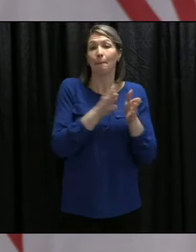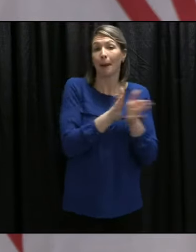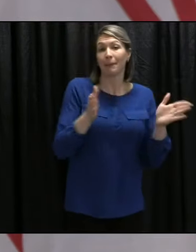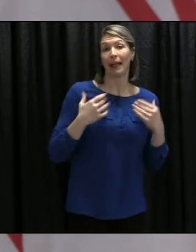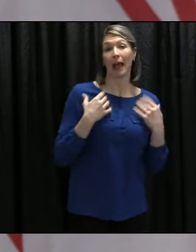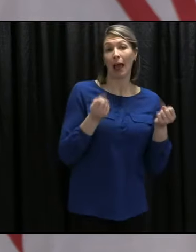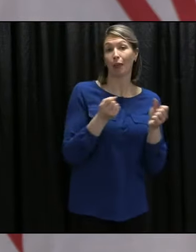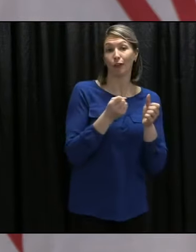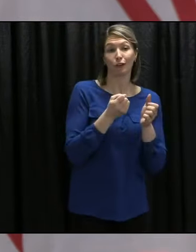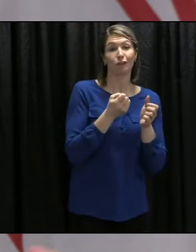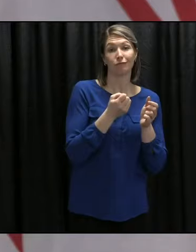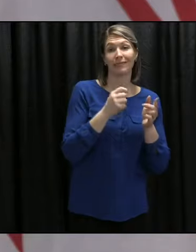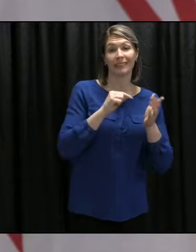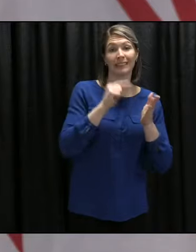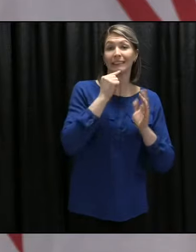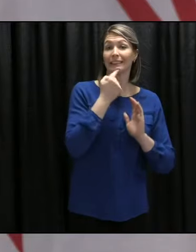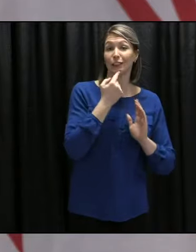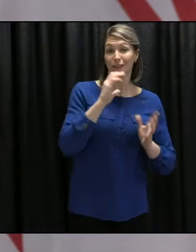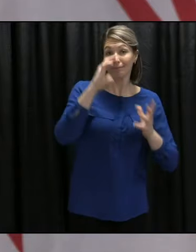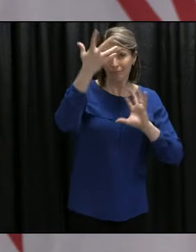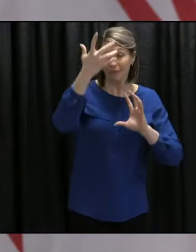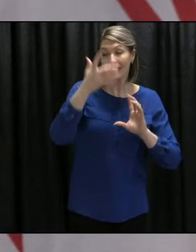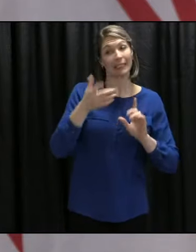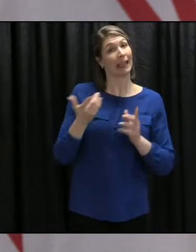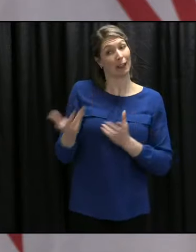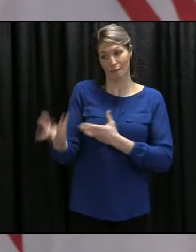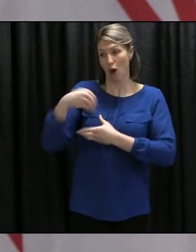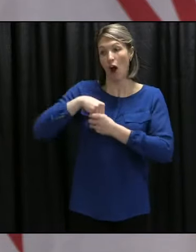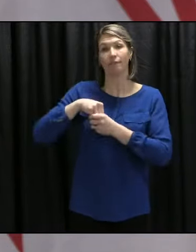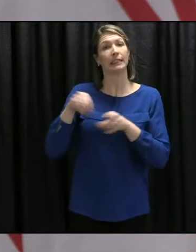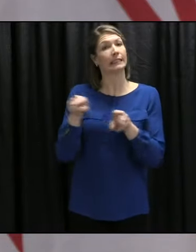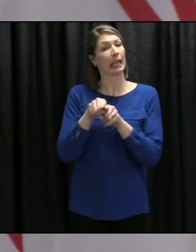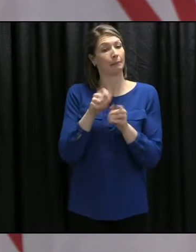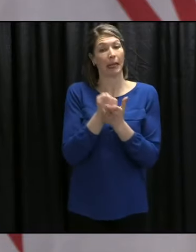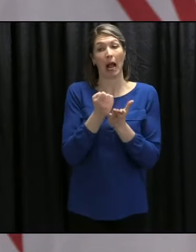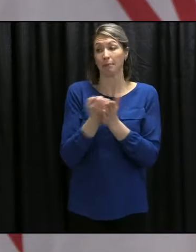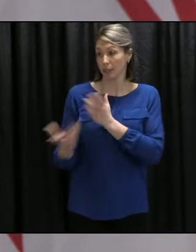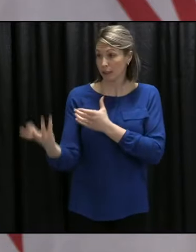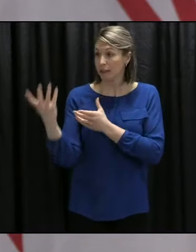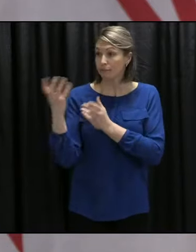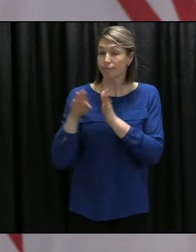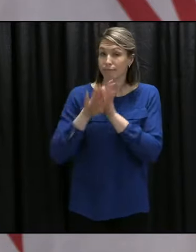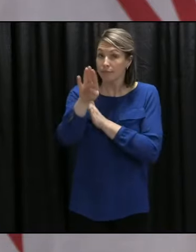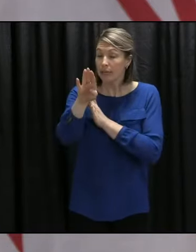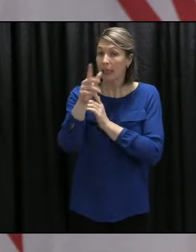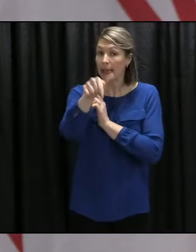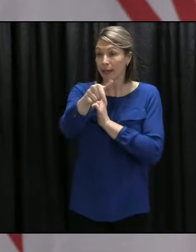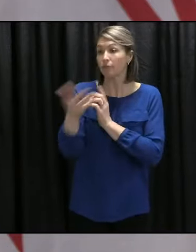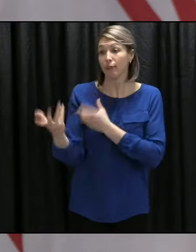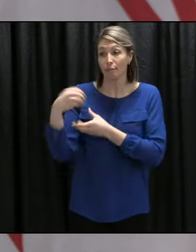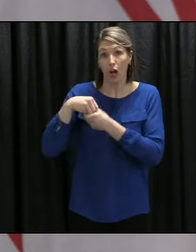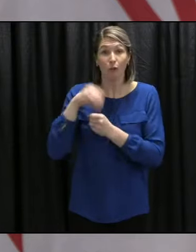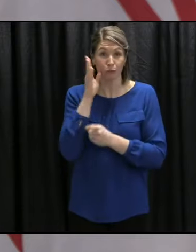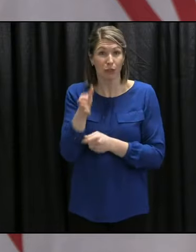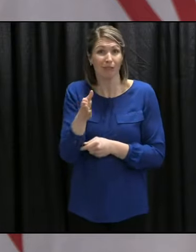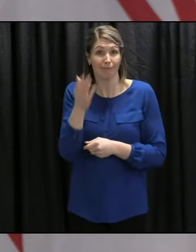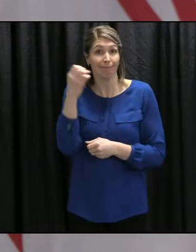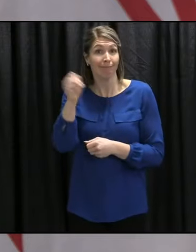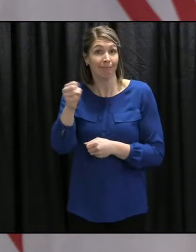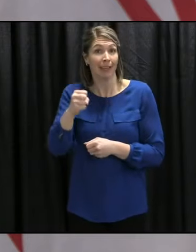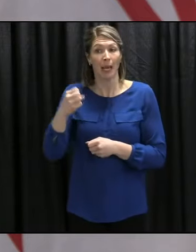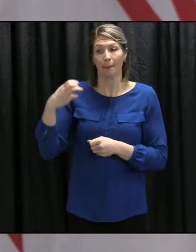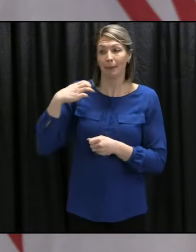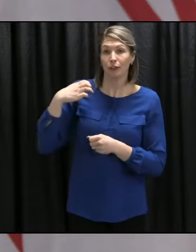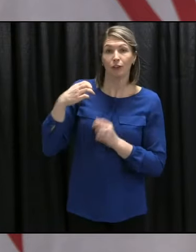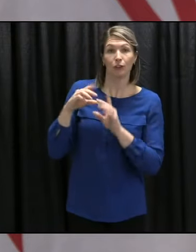work of the all-party committee. And Minister Hagee is part of all of this as well as some of our other ministers and other members and other